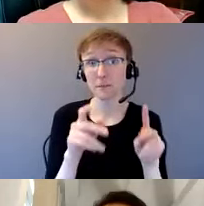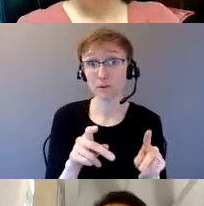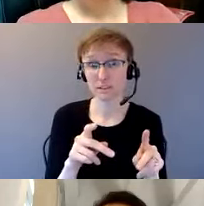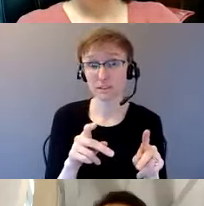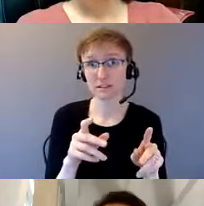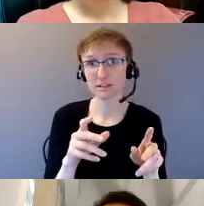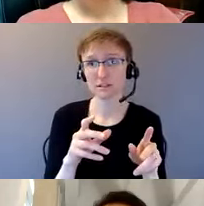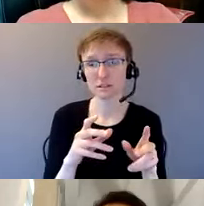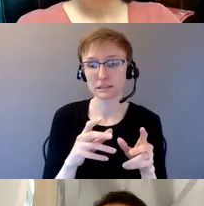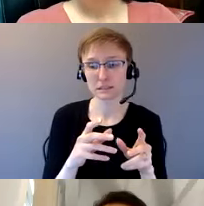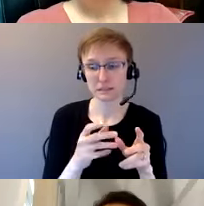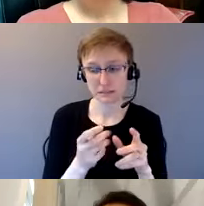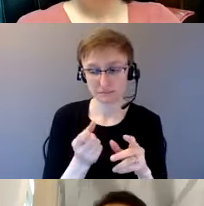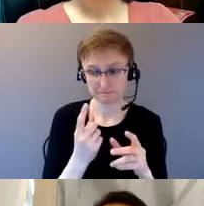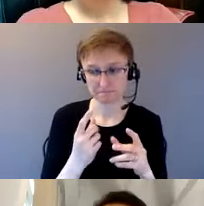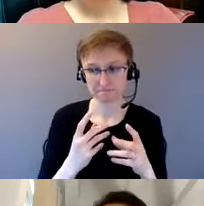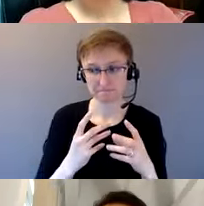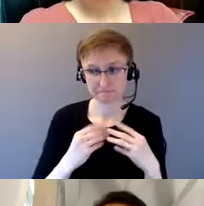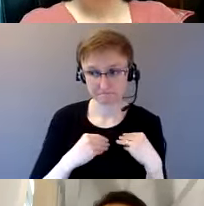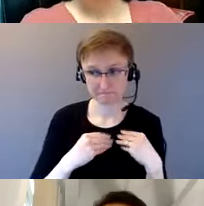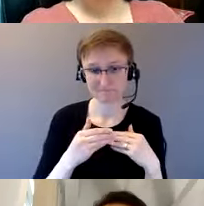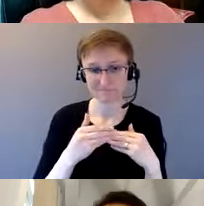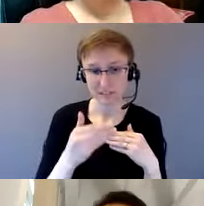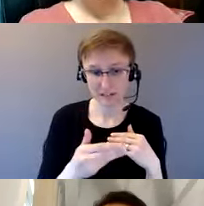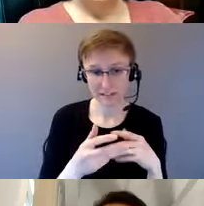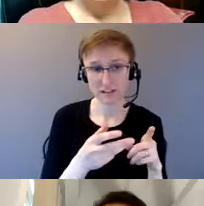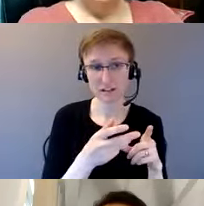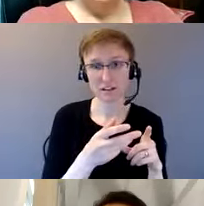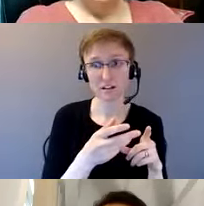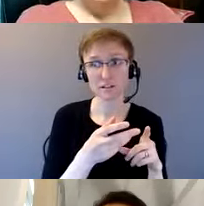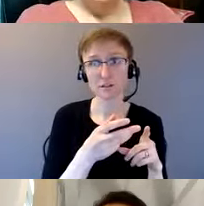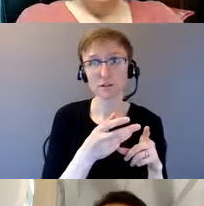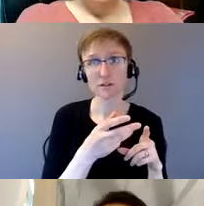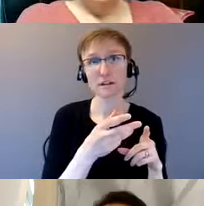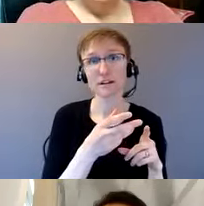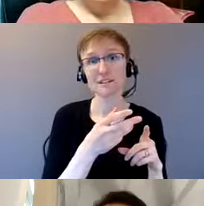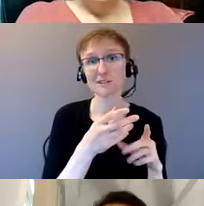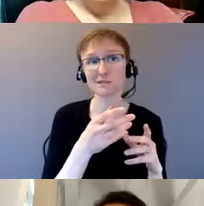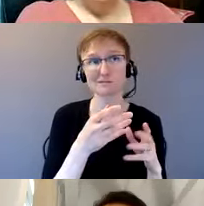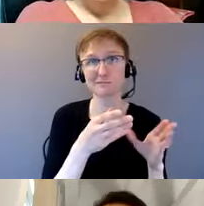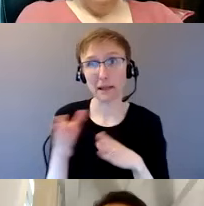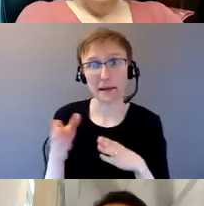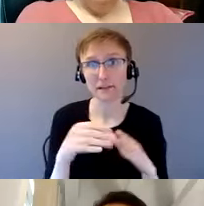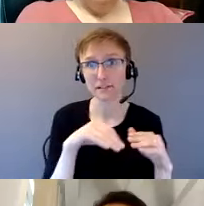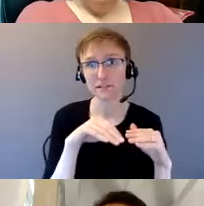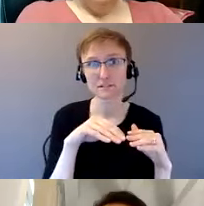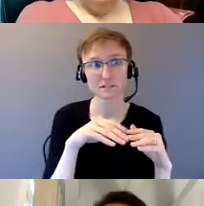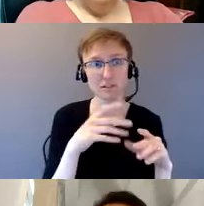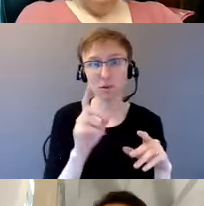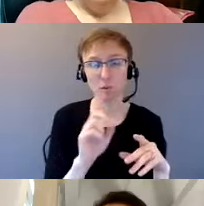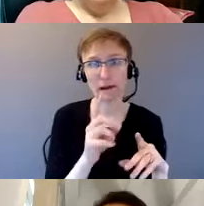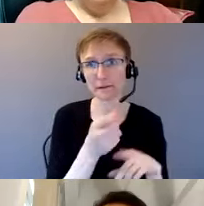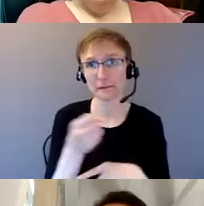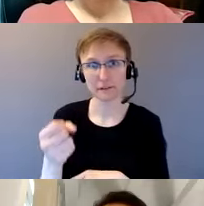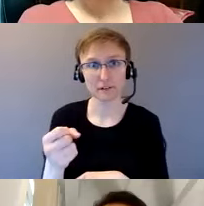get there. And so you still got to put a plan in place in the interim. And ultimately, our obligation is, quite frankly, with assessing eligibility for